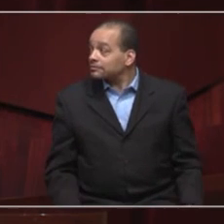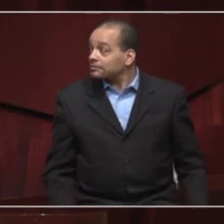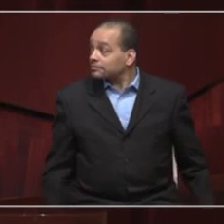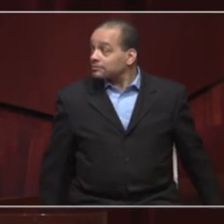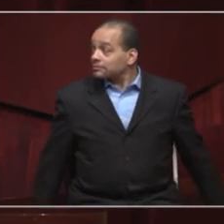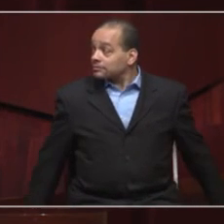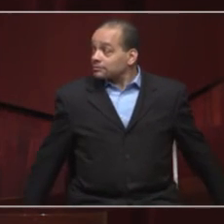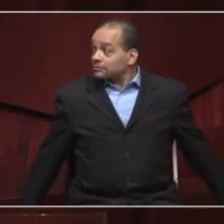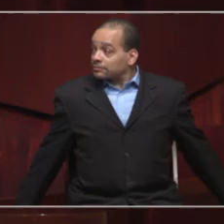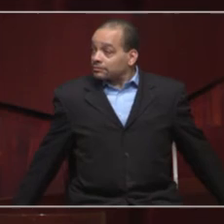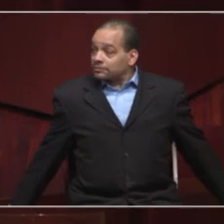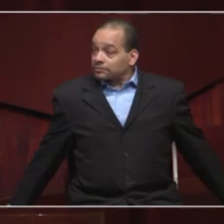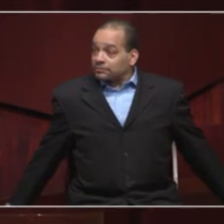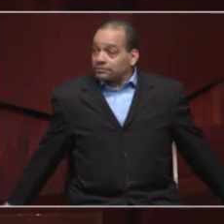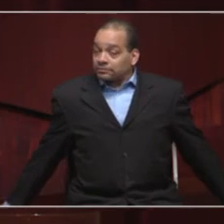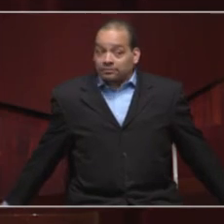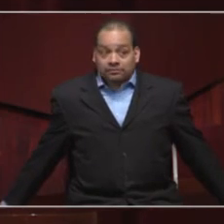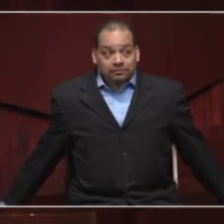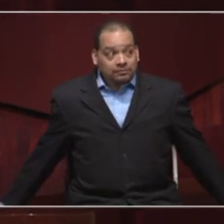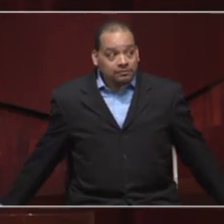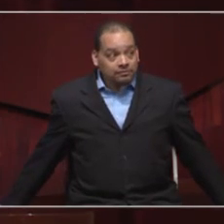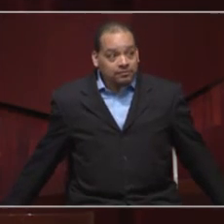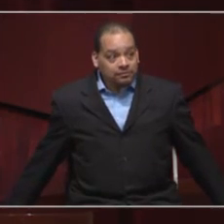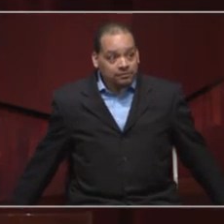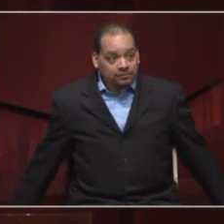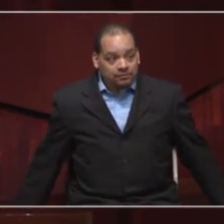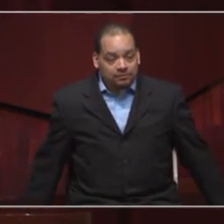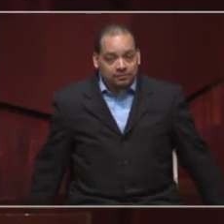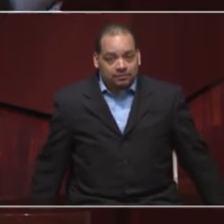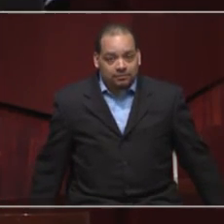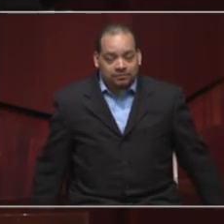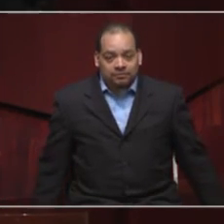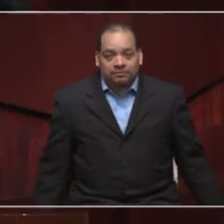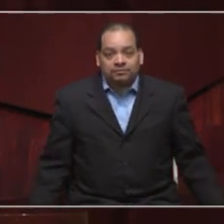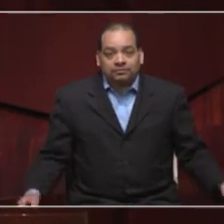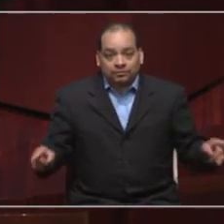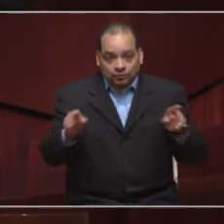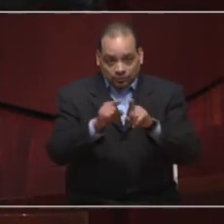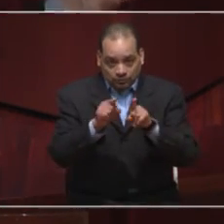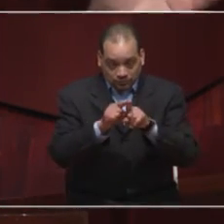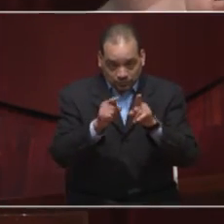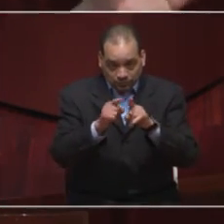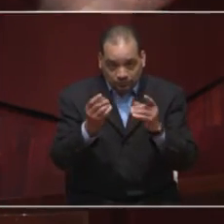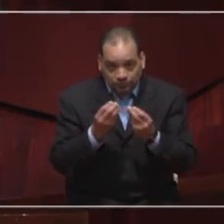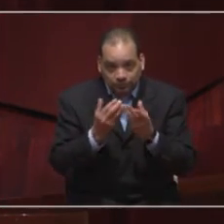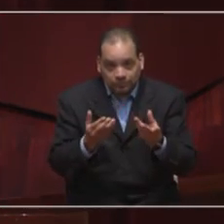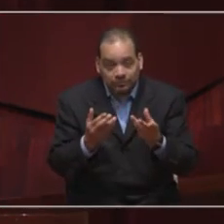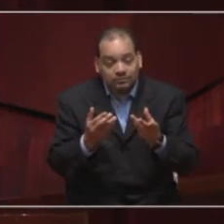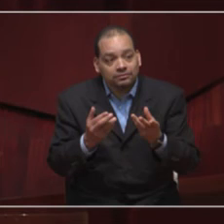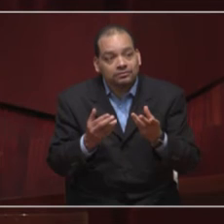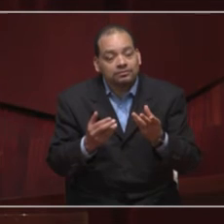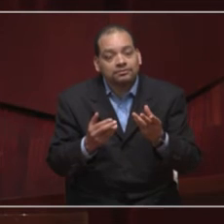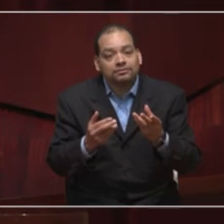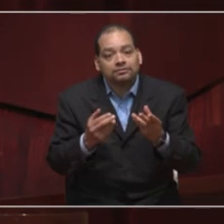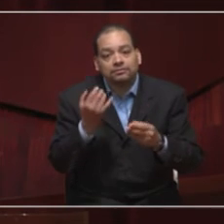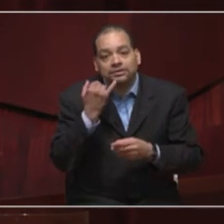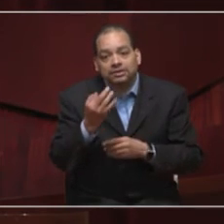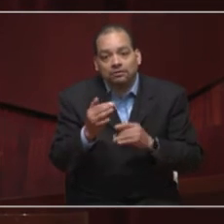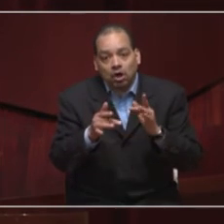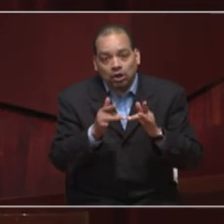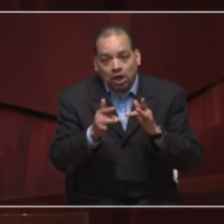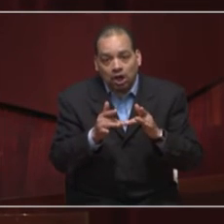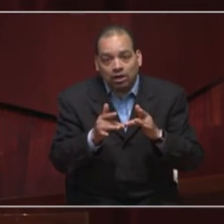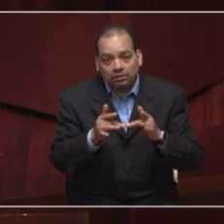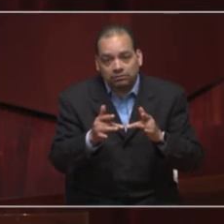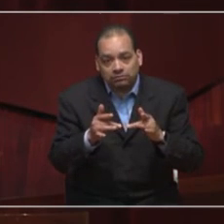This one up there. And don't forget, I forgot to mention this, David. David told me to remind everybody, if you're online, don't forget